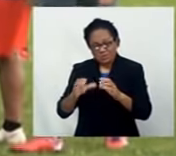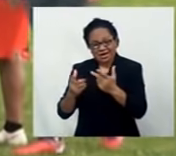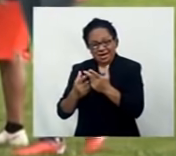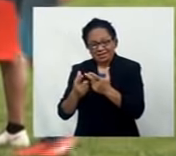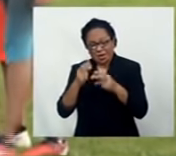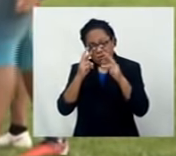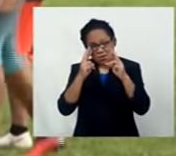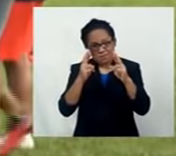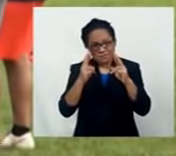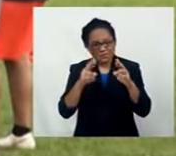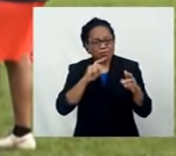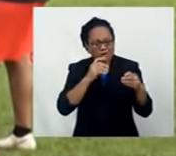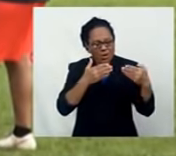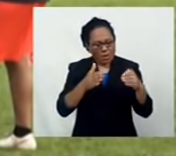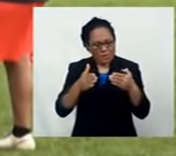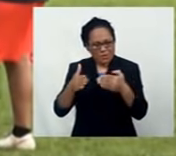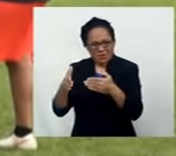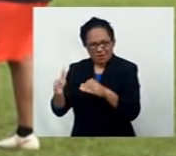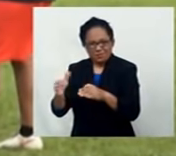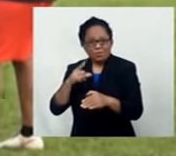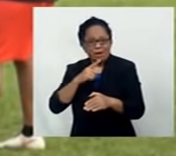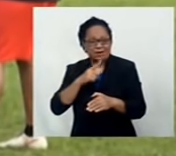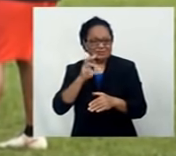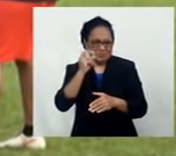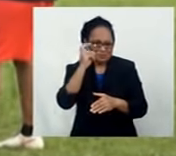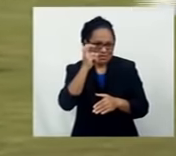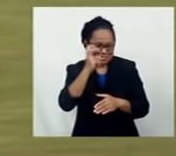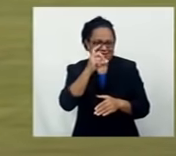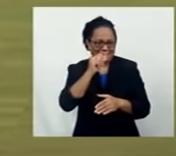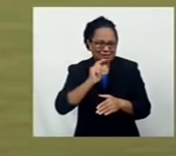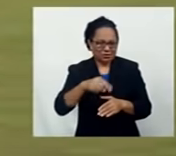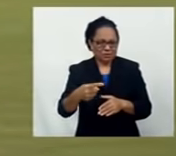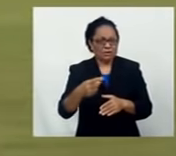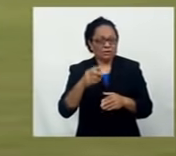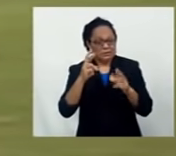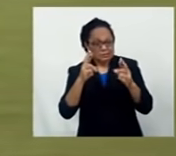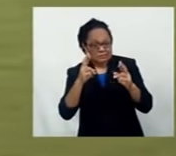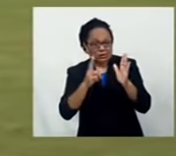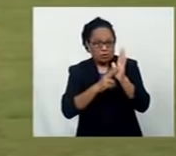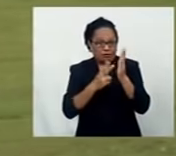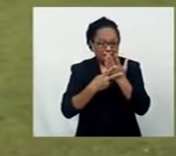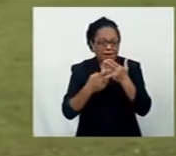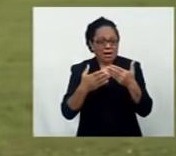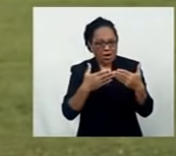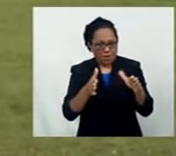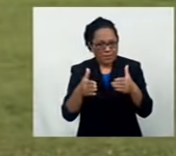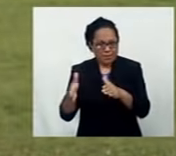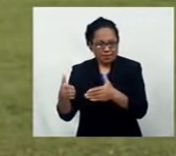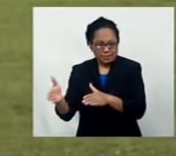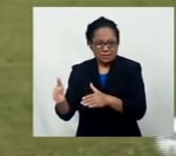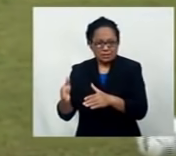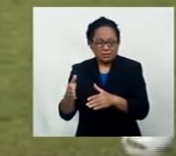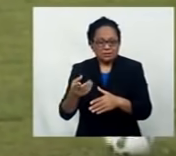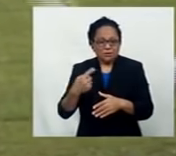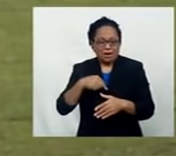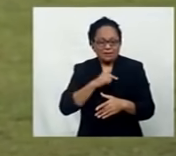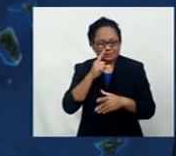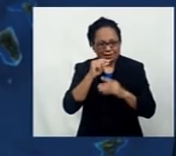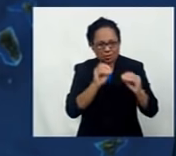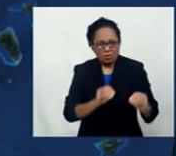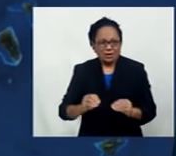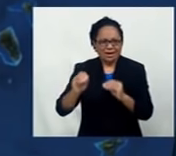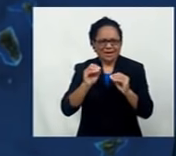If things do normalize by November, I think that's some breathing space for us. When we look at other